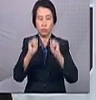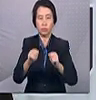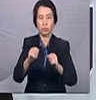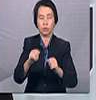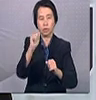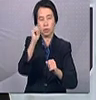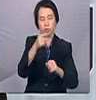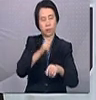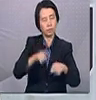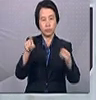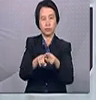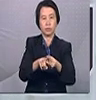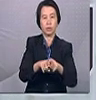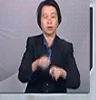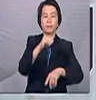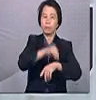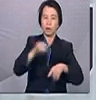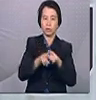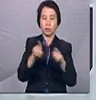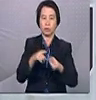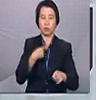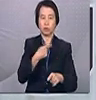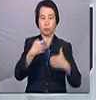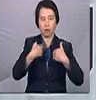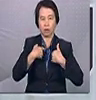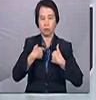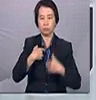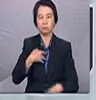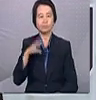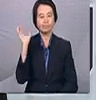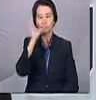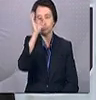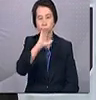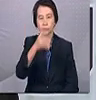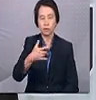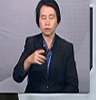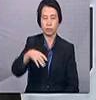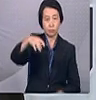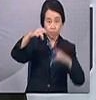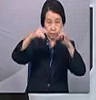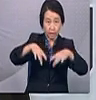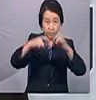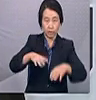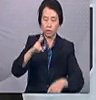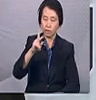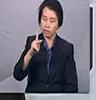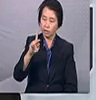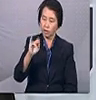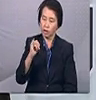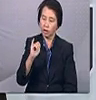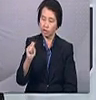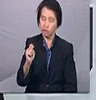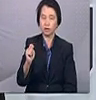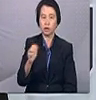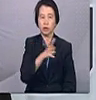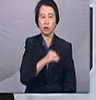time as well. In the meantime, we are also looking into other test kit. That is actually, we are talking about